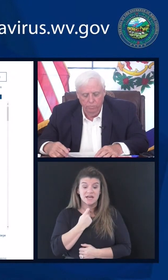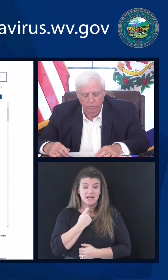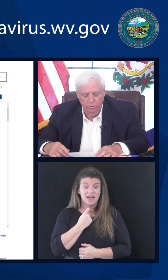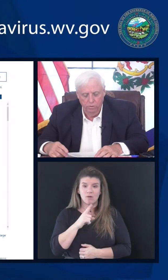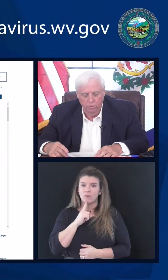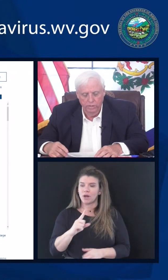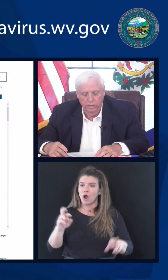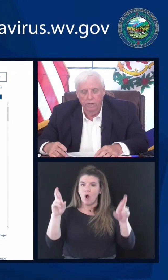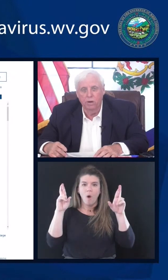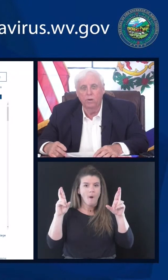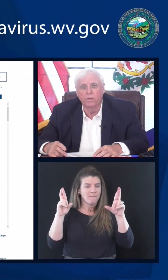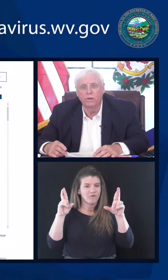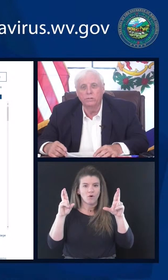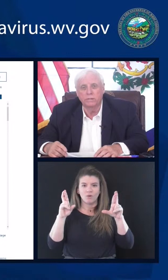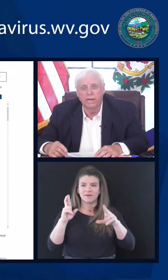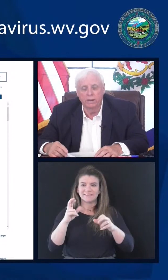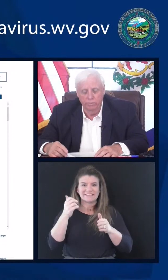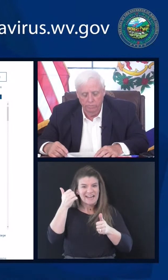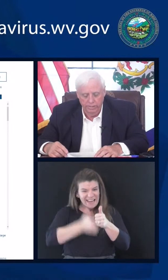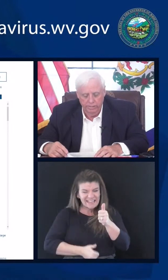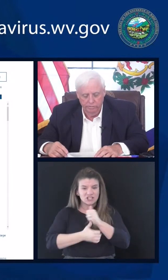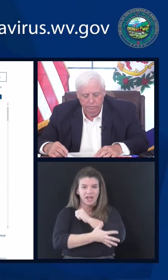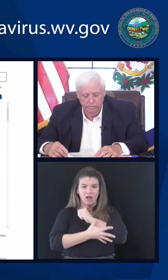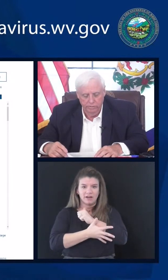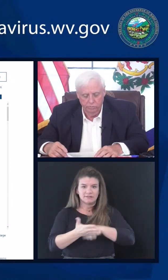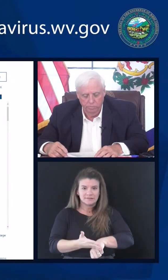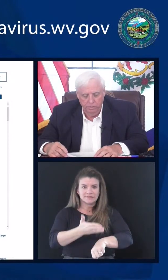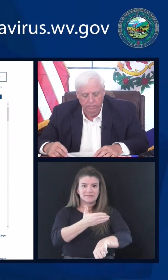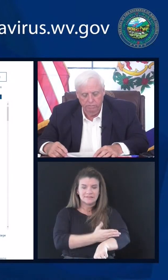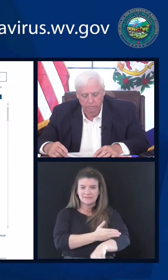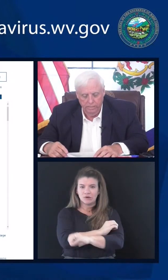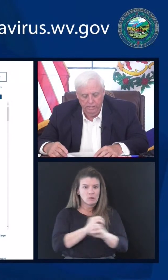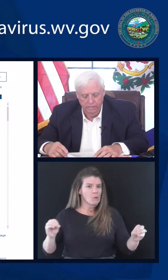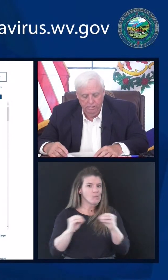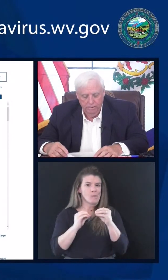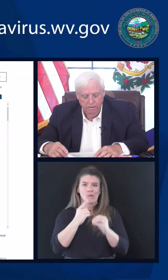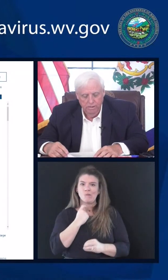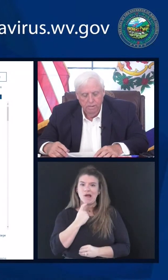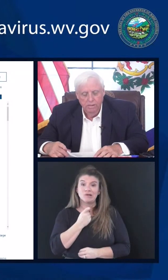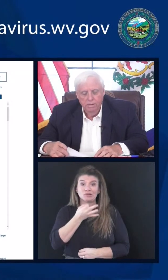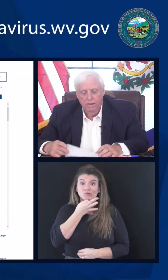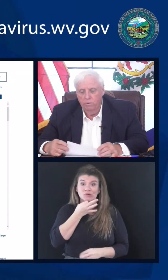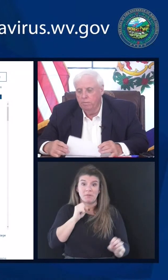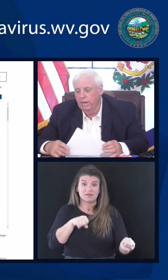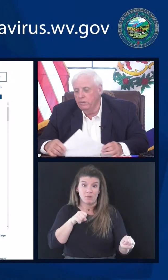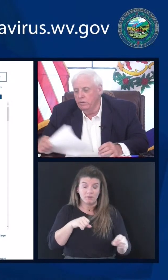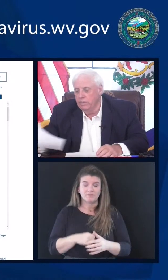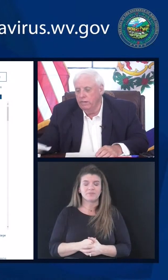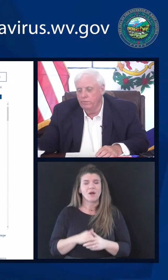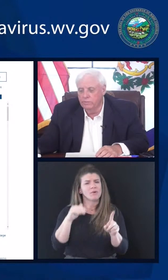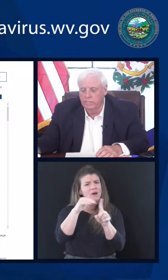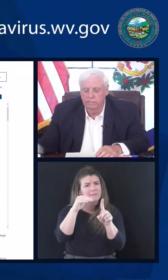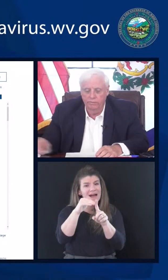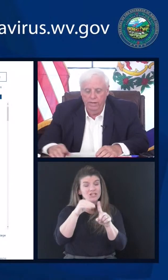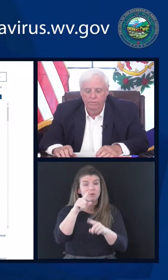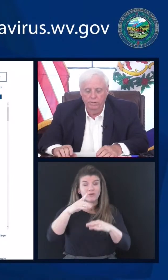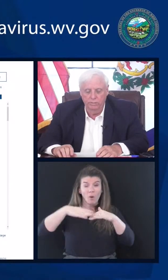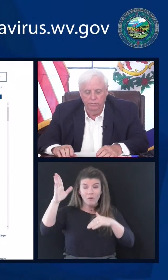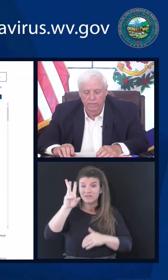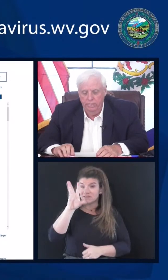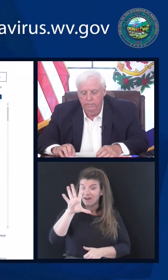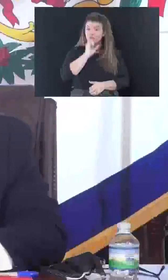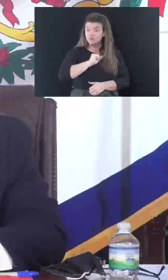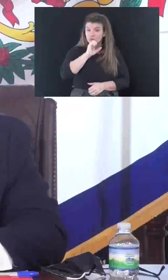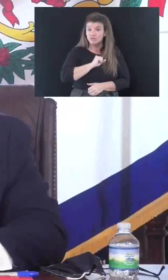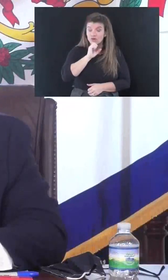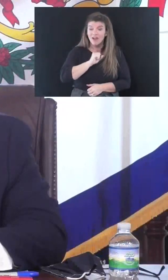very hopeful that we're going to get all those out of the red as soon as we possibly can. I remind you again, if you're 65 years